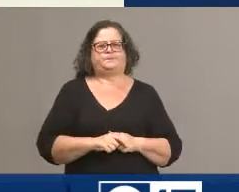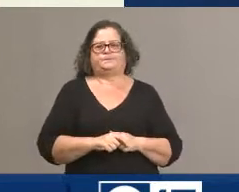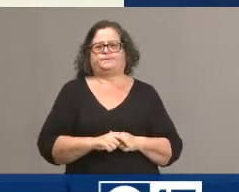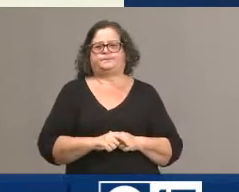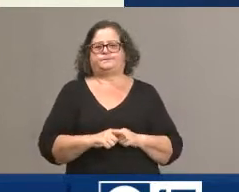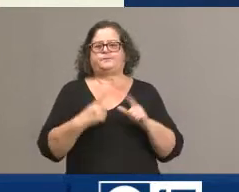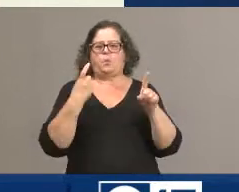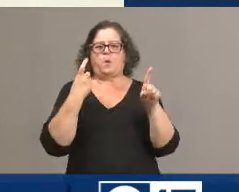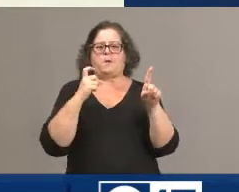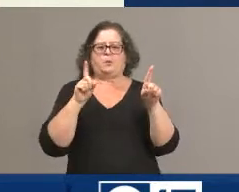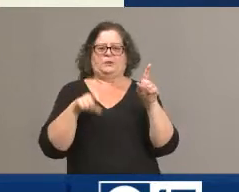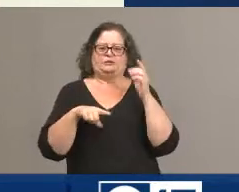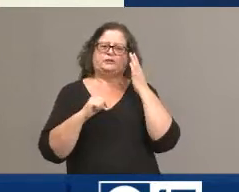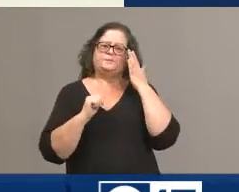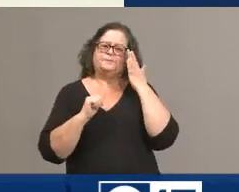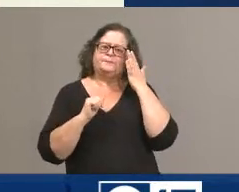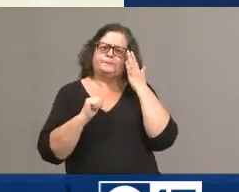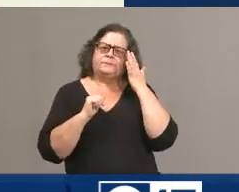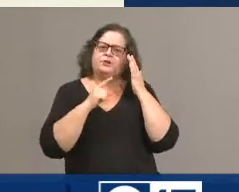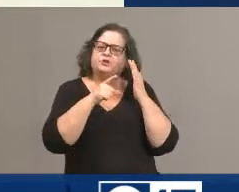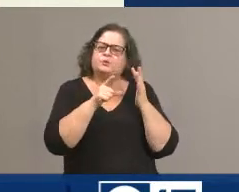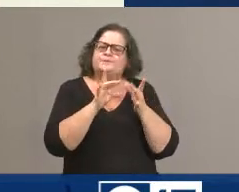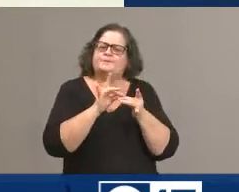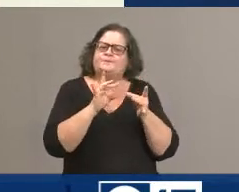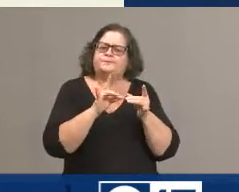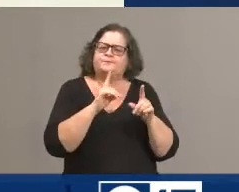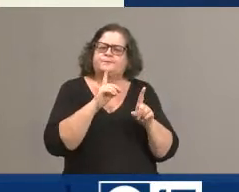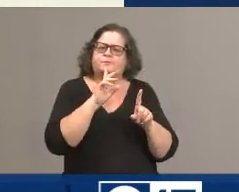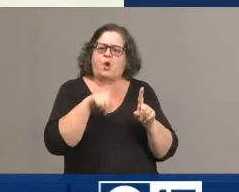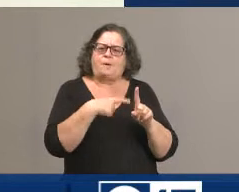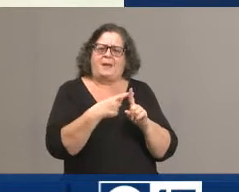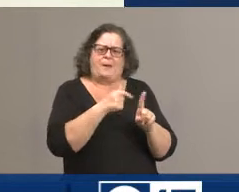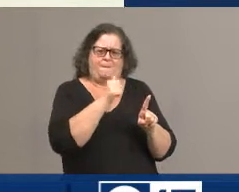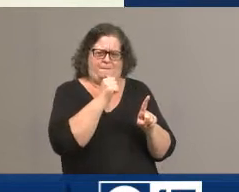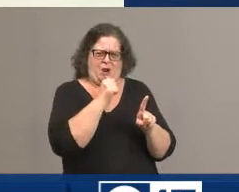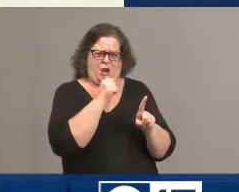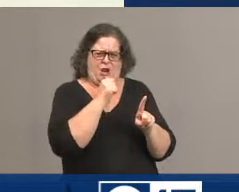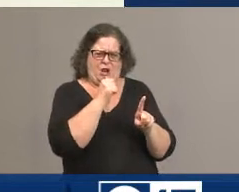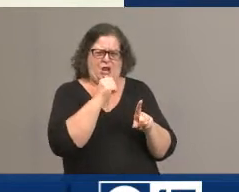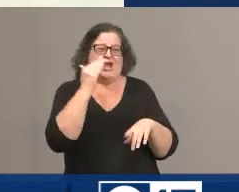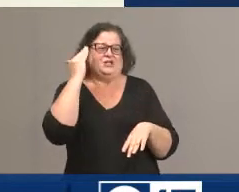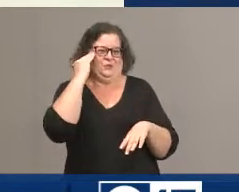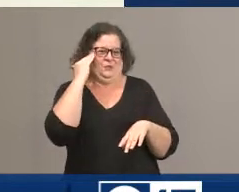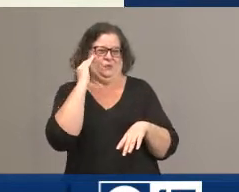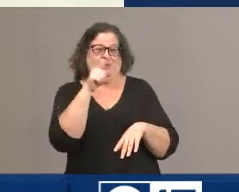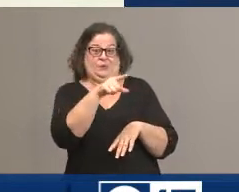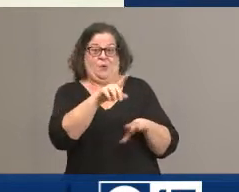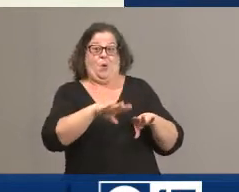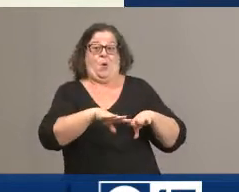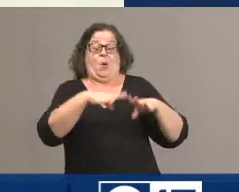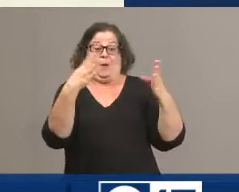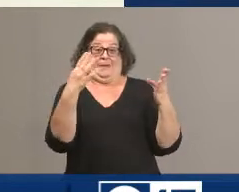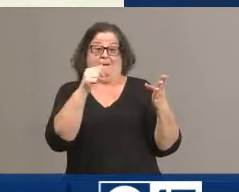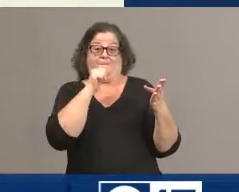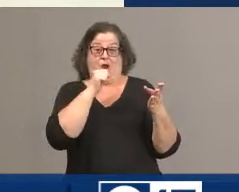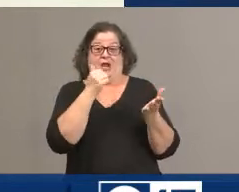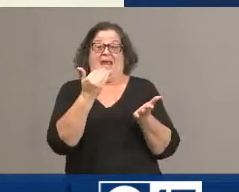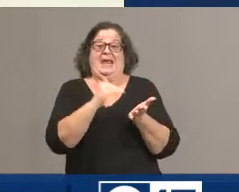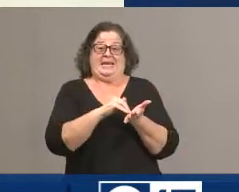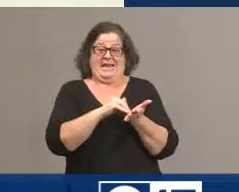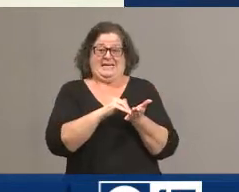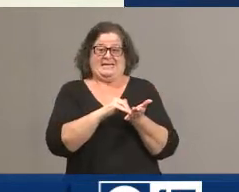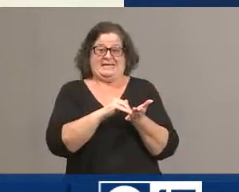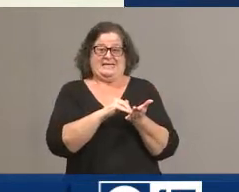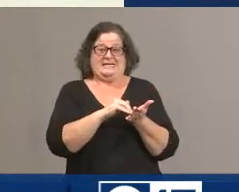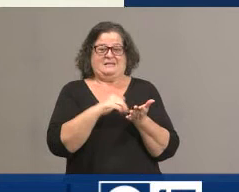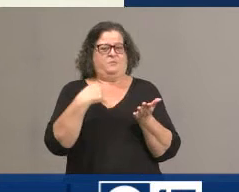We knew immediately when your stay-at-home order ended, bars were supposed to stay closed, but they opened up. Why did it take